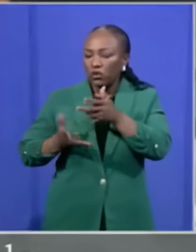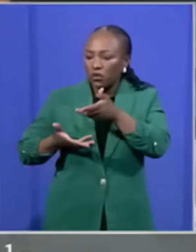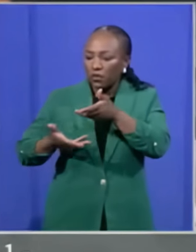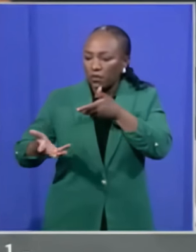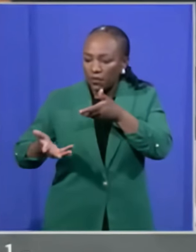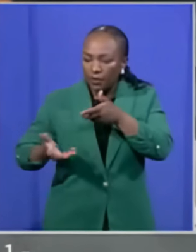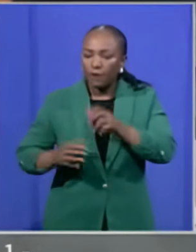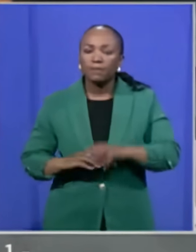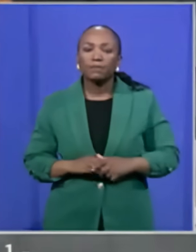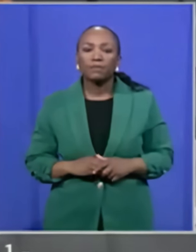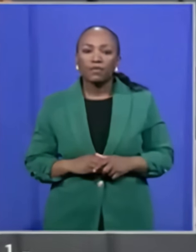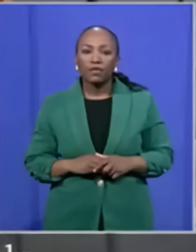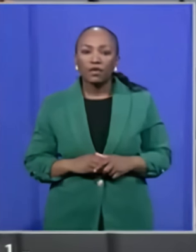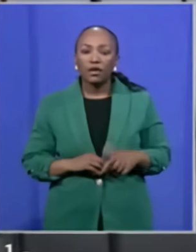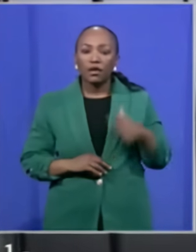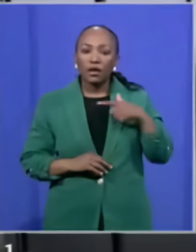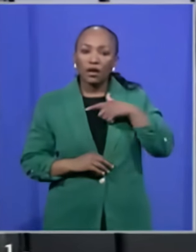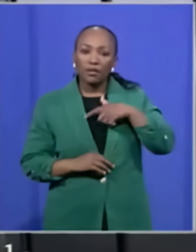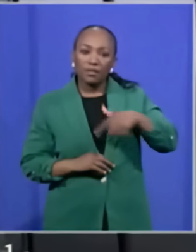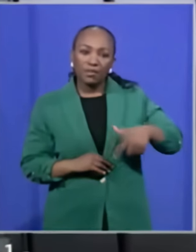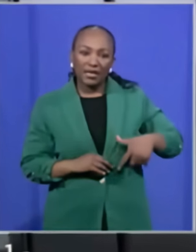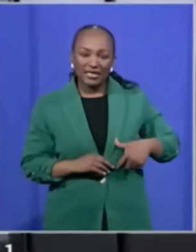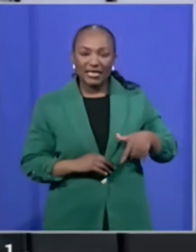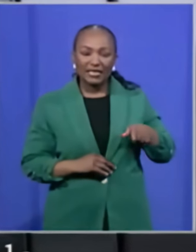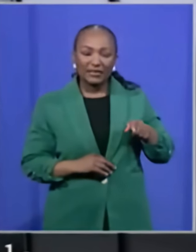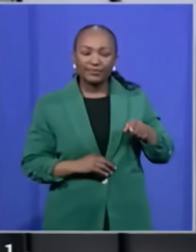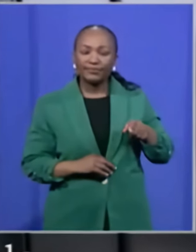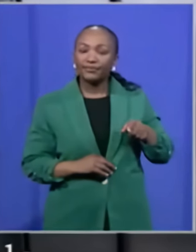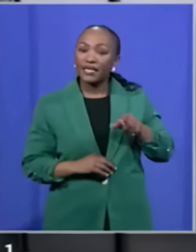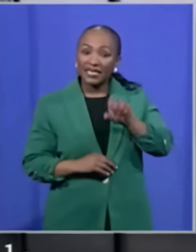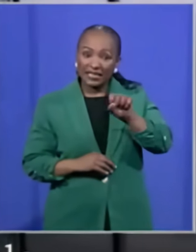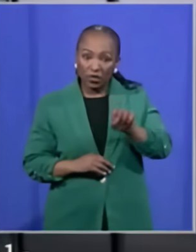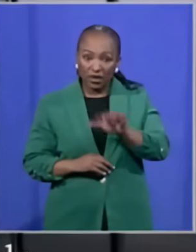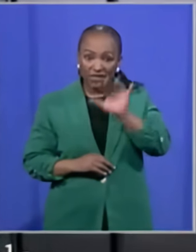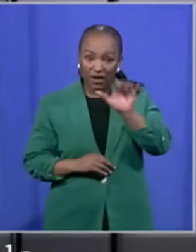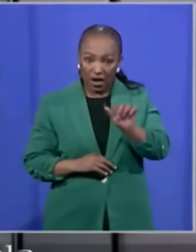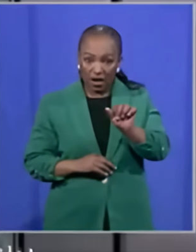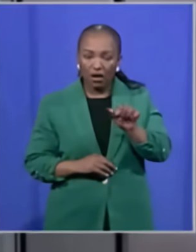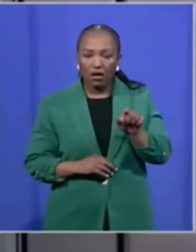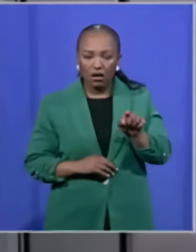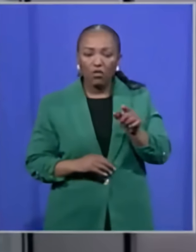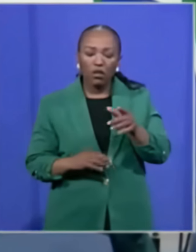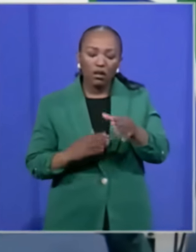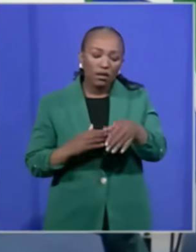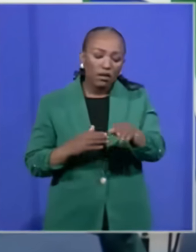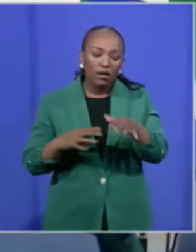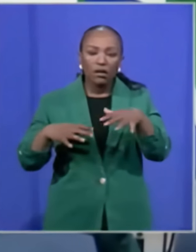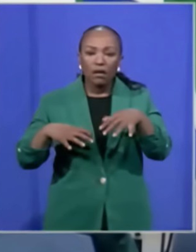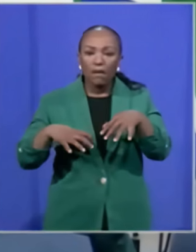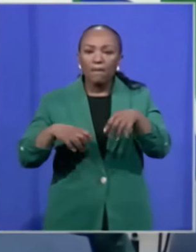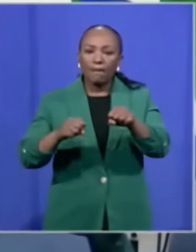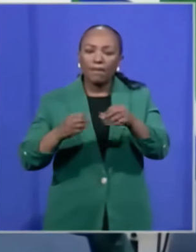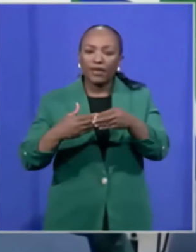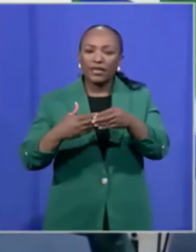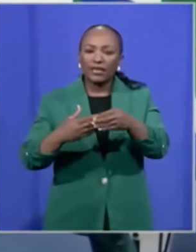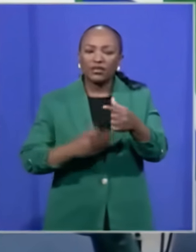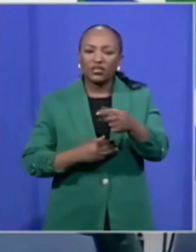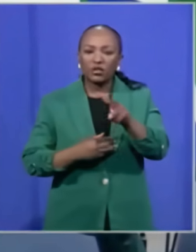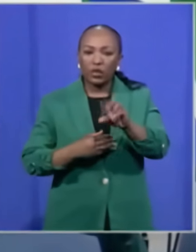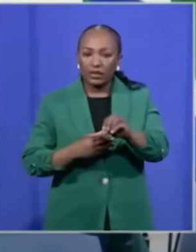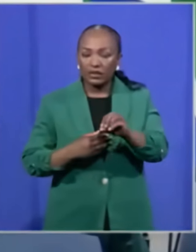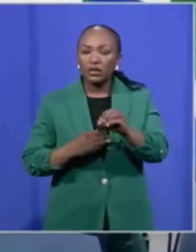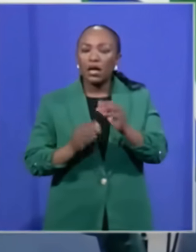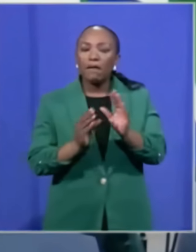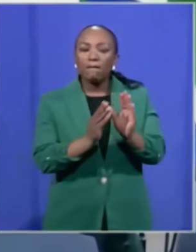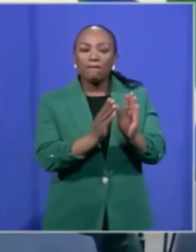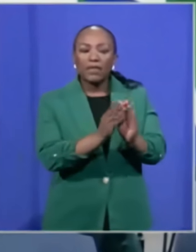sa le jwalo, bo presidente ba Afrika Borwa ho G20 bo mokgahlelong wa bohlokwahadi e le nakong eo ho sorang dikopano tse fapaneng pele